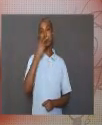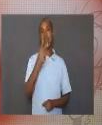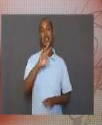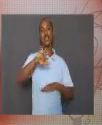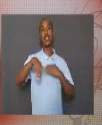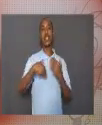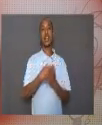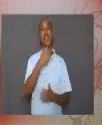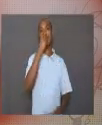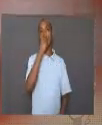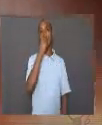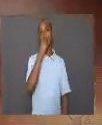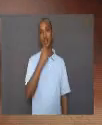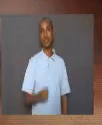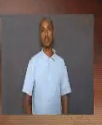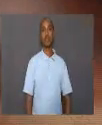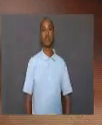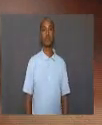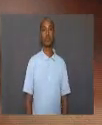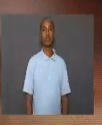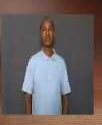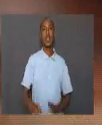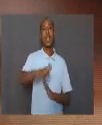general trends.